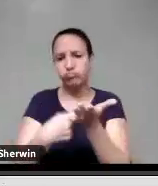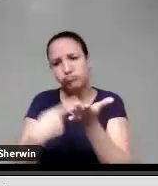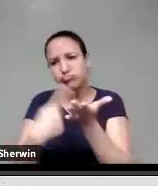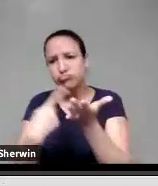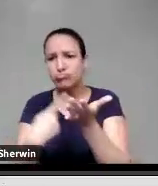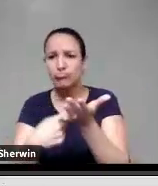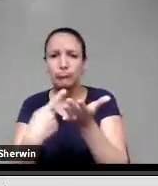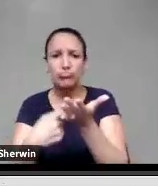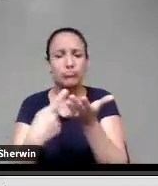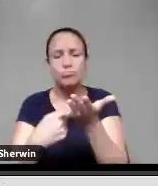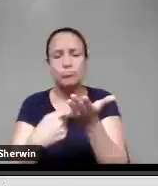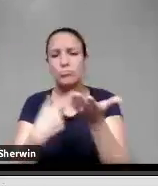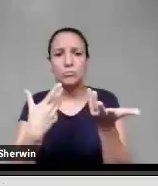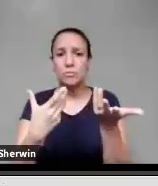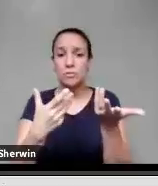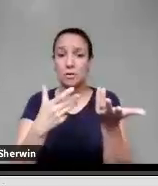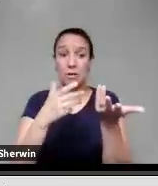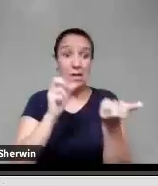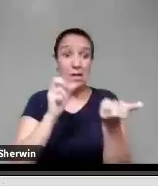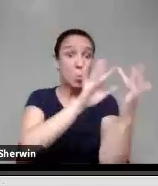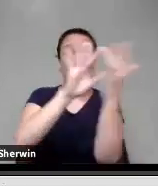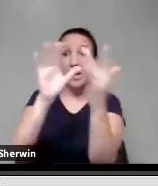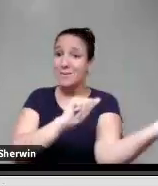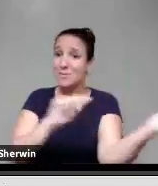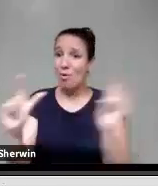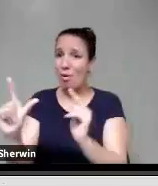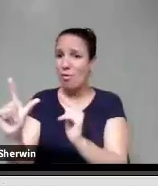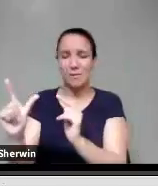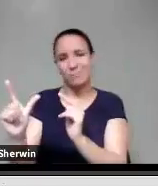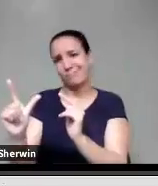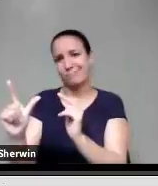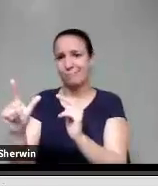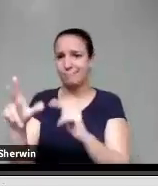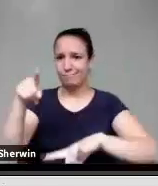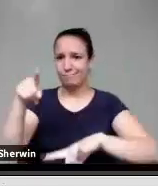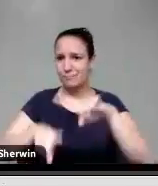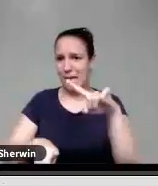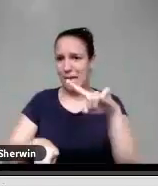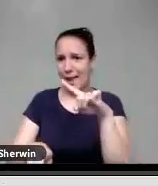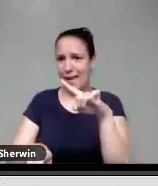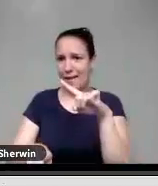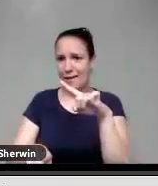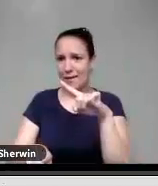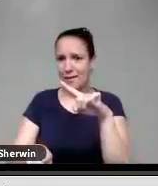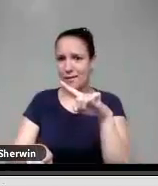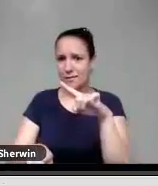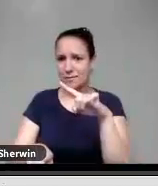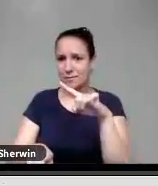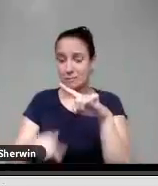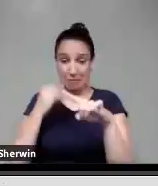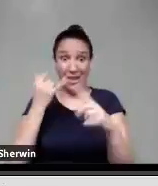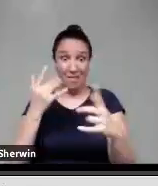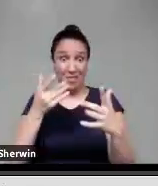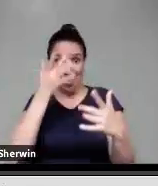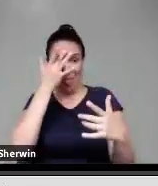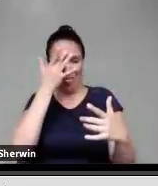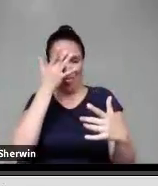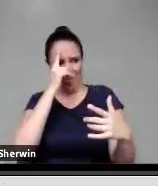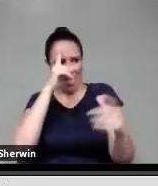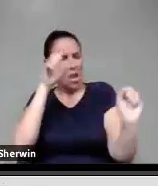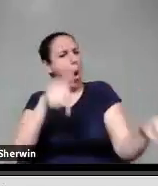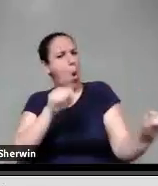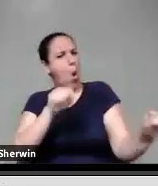It doesn't mean you can reach everybody. You are probably setting yourself up for failure if you think that there are a dozen